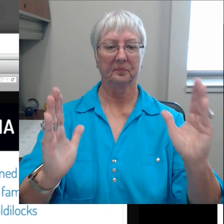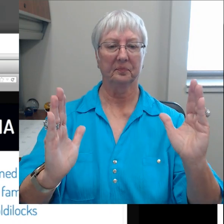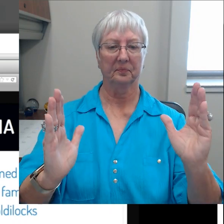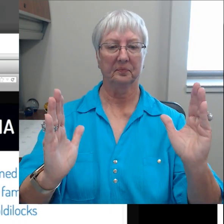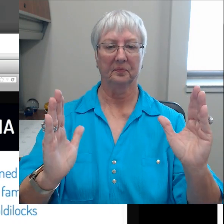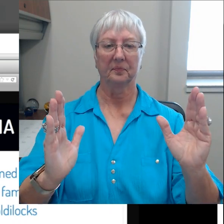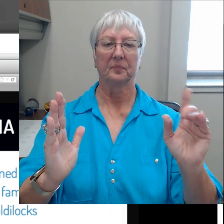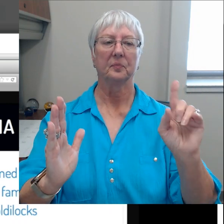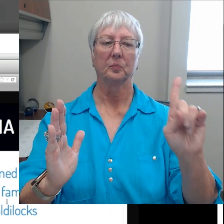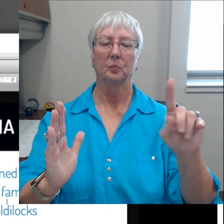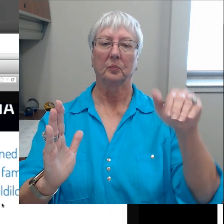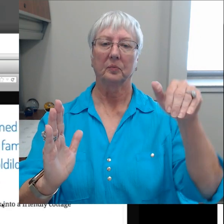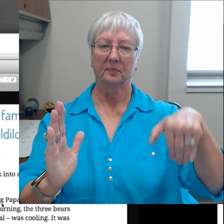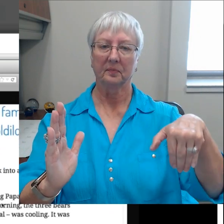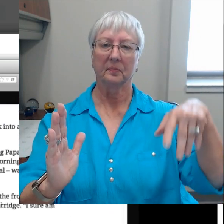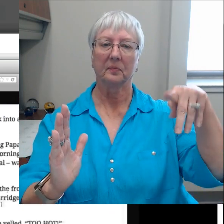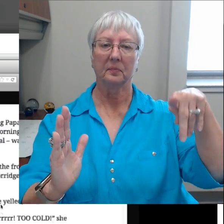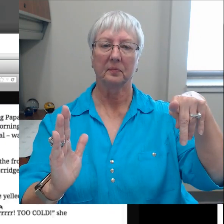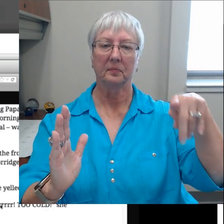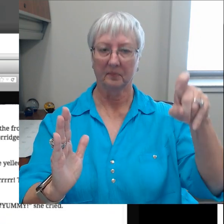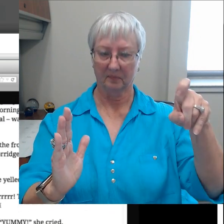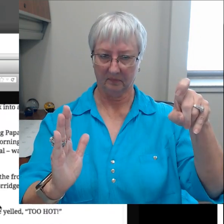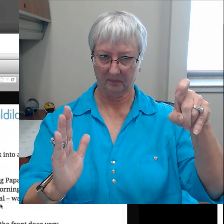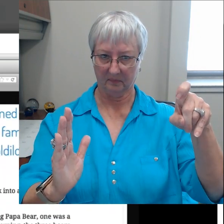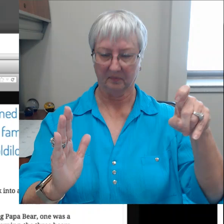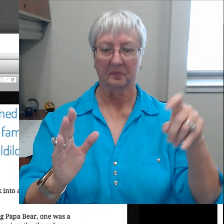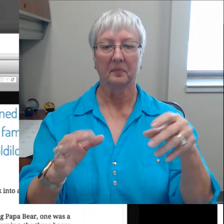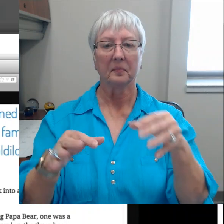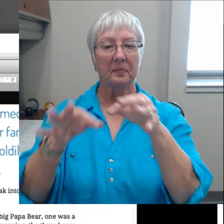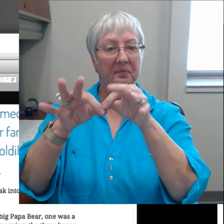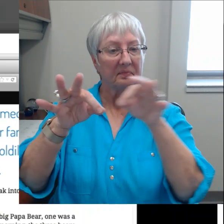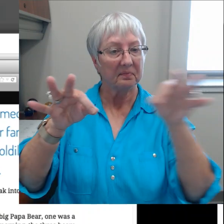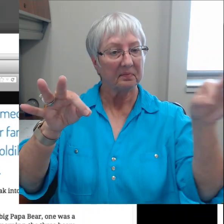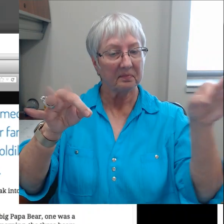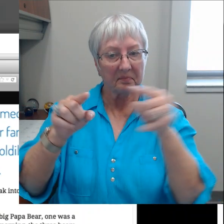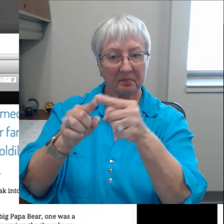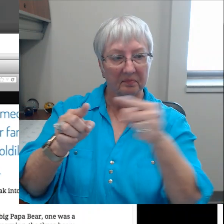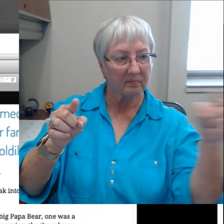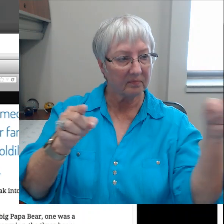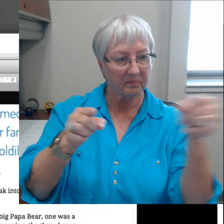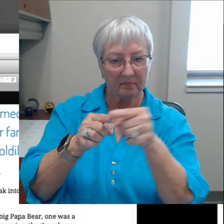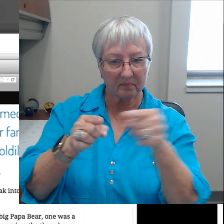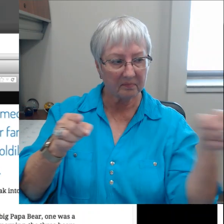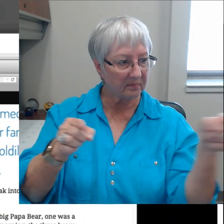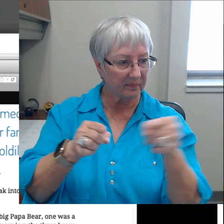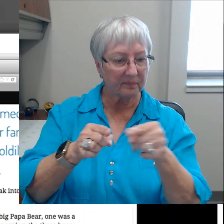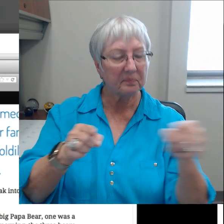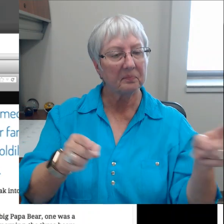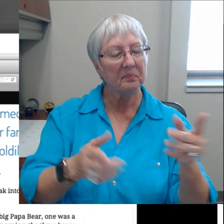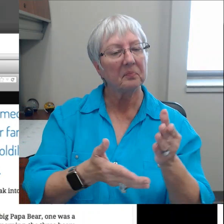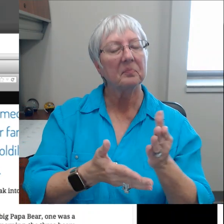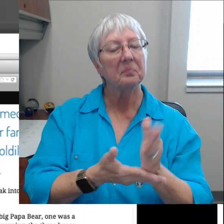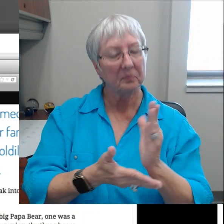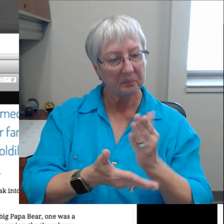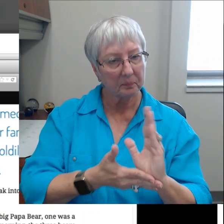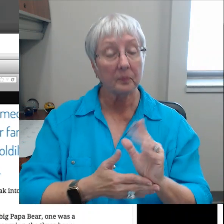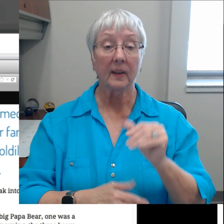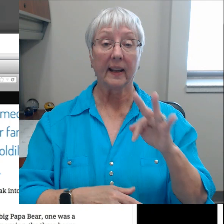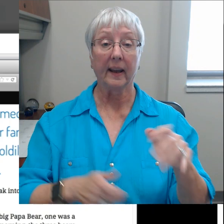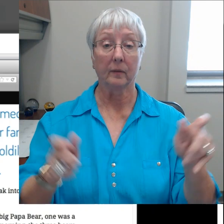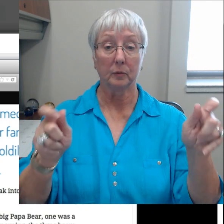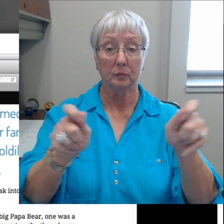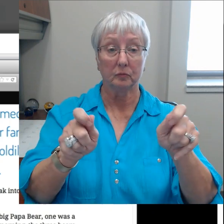being 1,000 pixels in total width. Our line lengths are looking okay. And if we kept making our viewport even bigger, only the space on the left